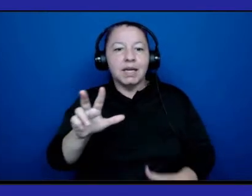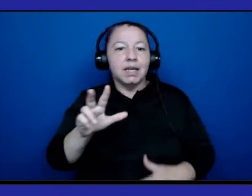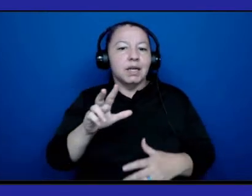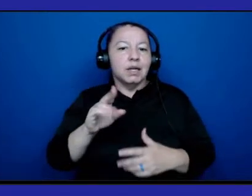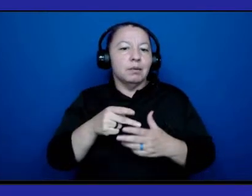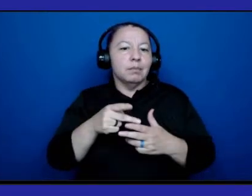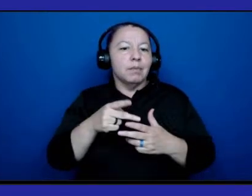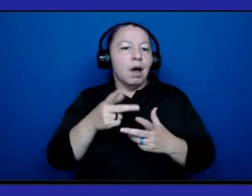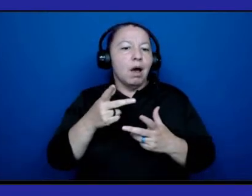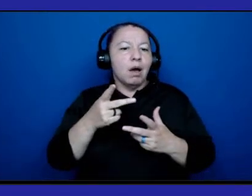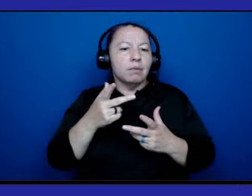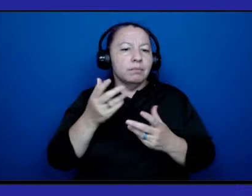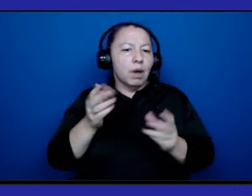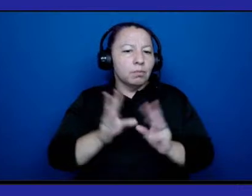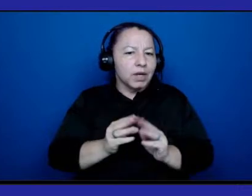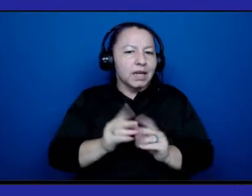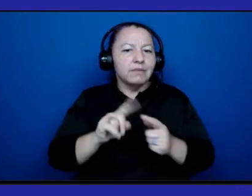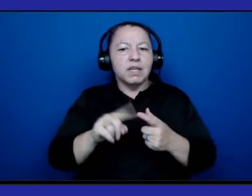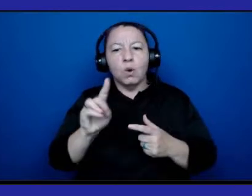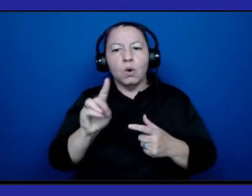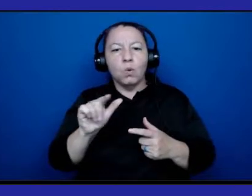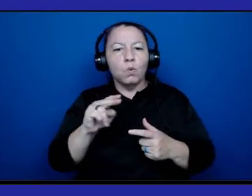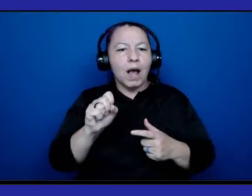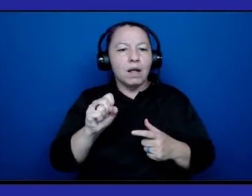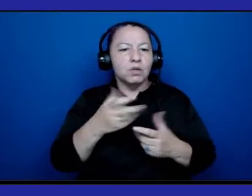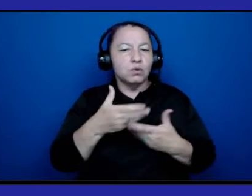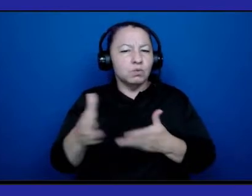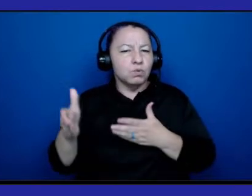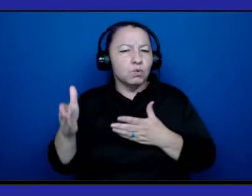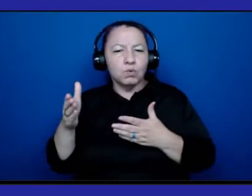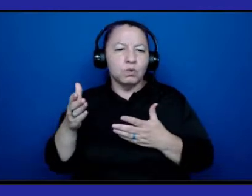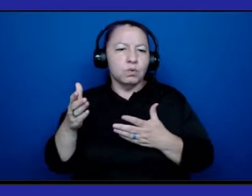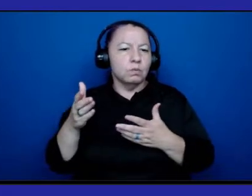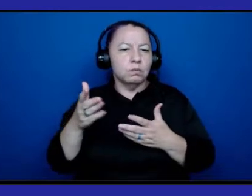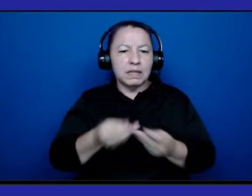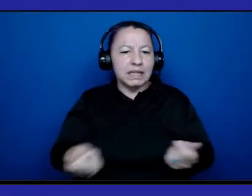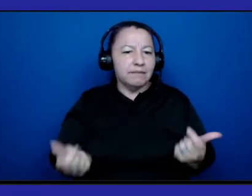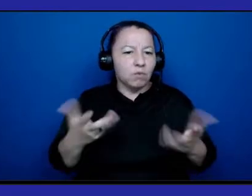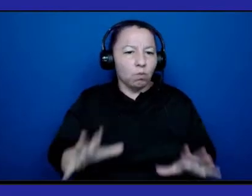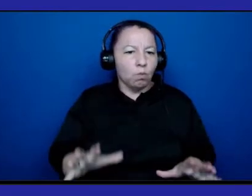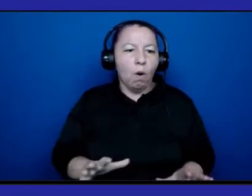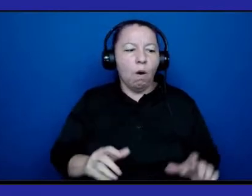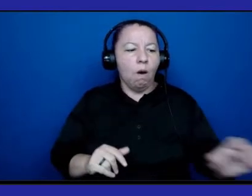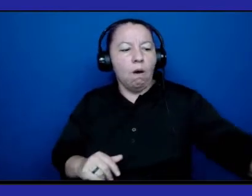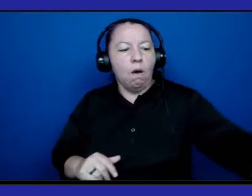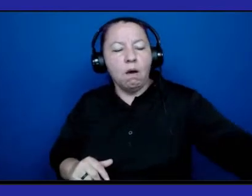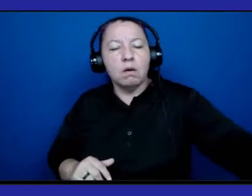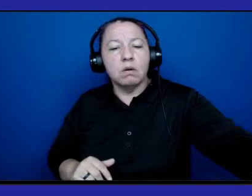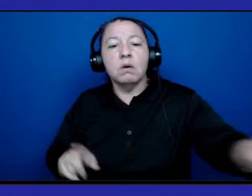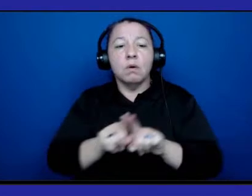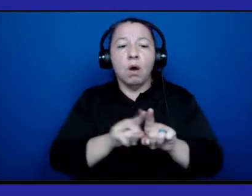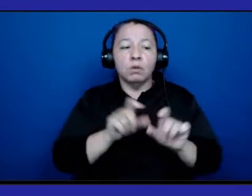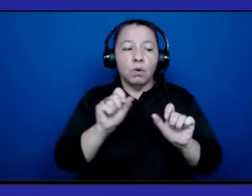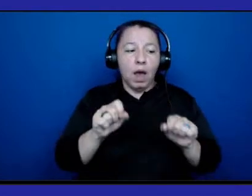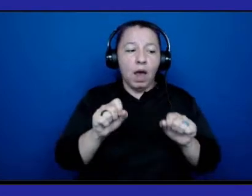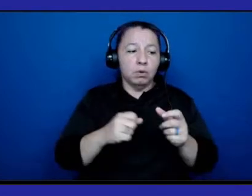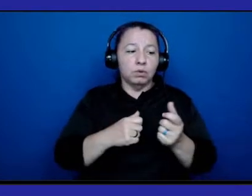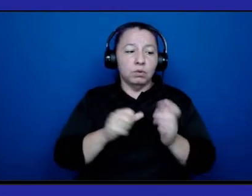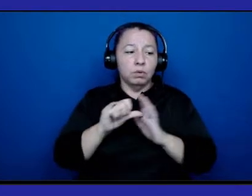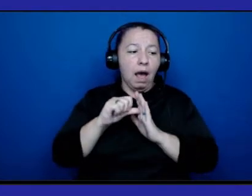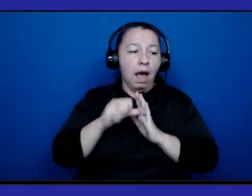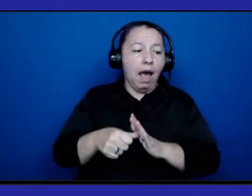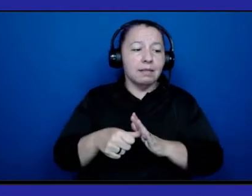go away. And we also were able to pilot wellness directors with the support of Deb and the